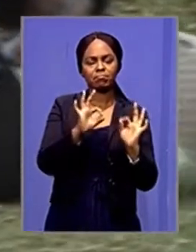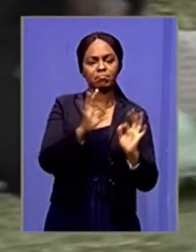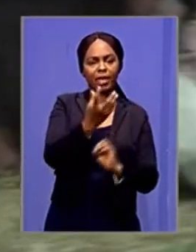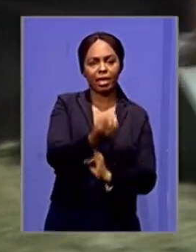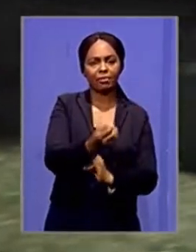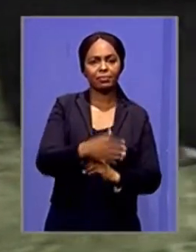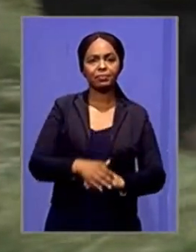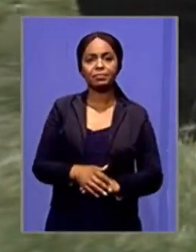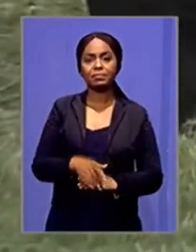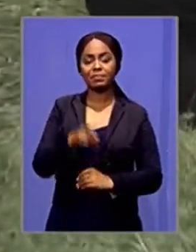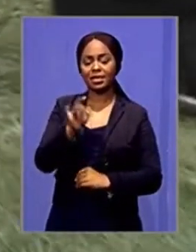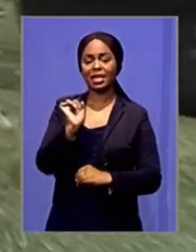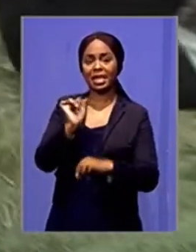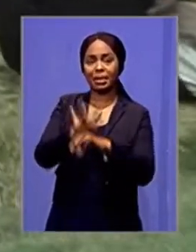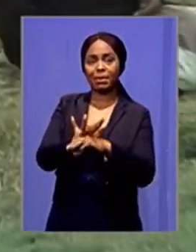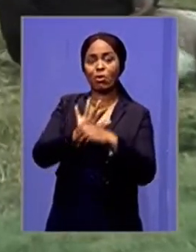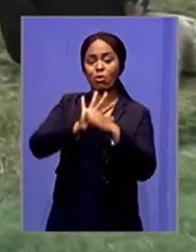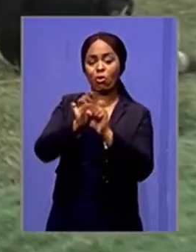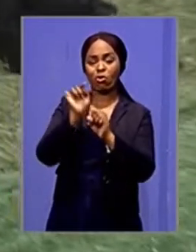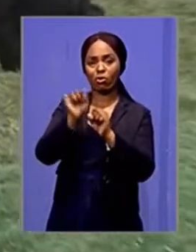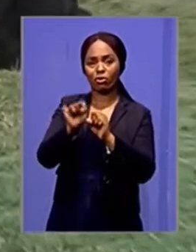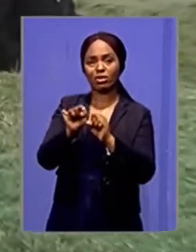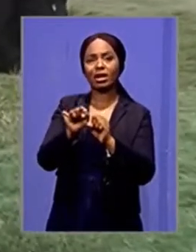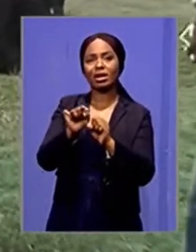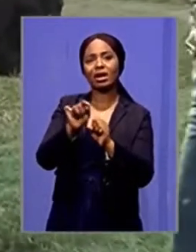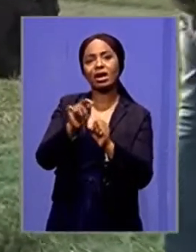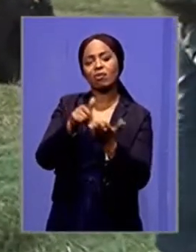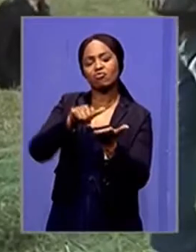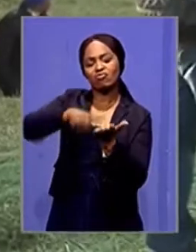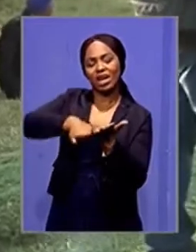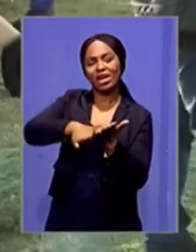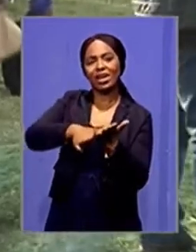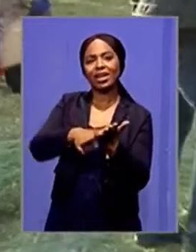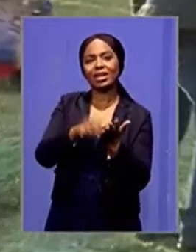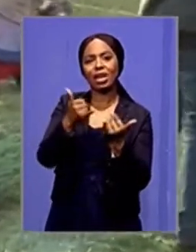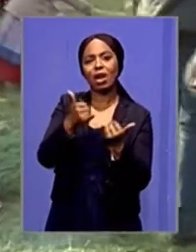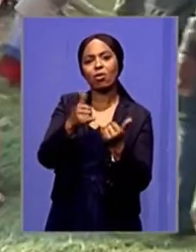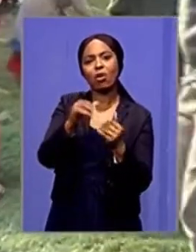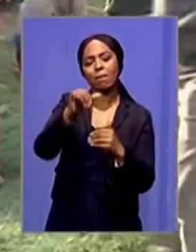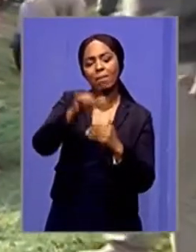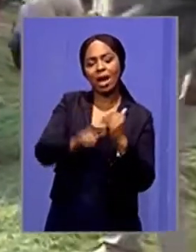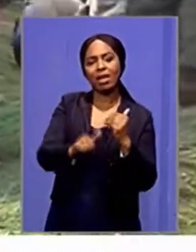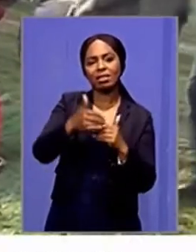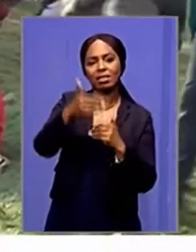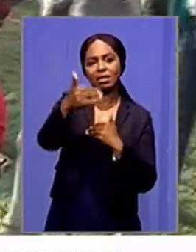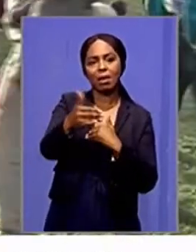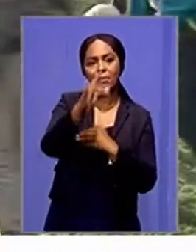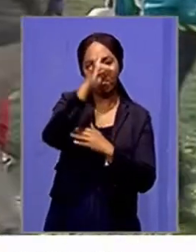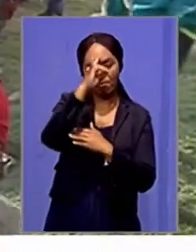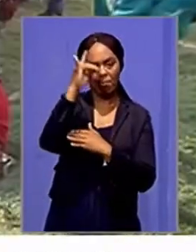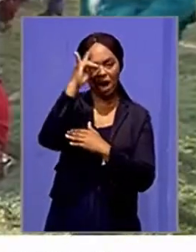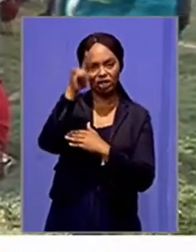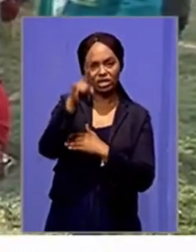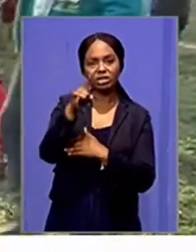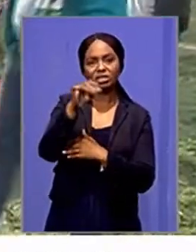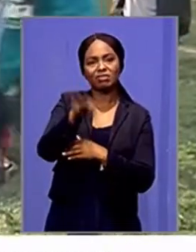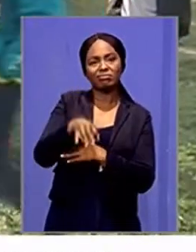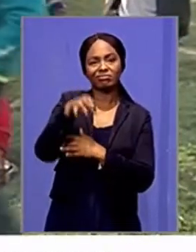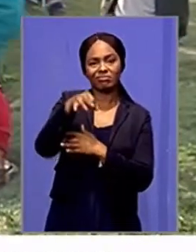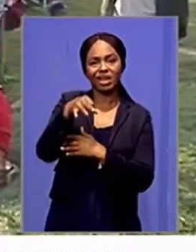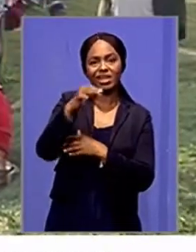ya COVID-19 e tsejwang ka hore ke Ramaphosa grant e tla ekeletswa nako ho fihlela ka Tlhakubele isao ha ditherisano